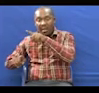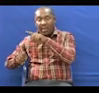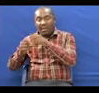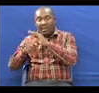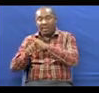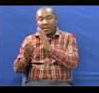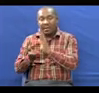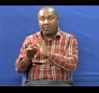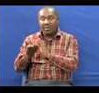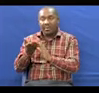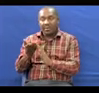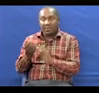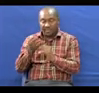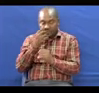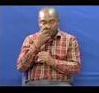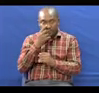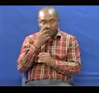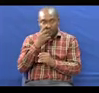development